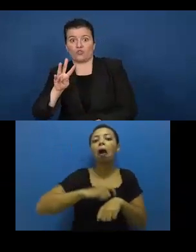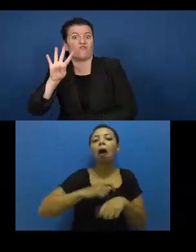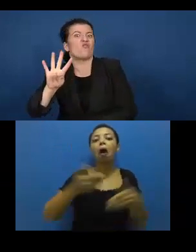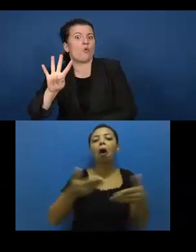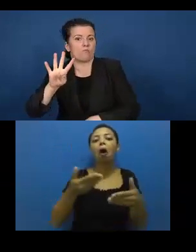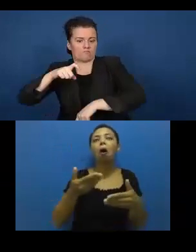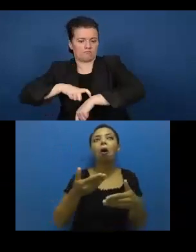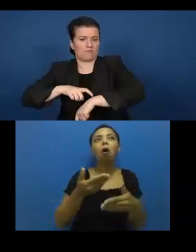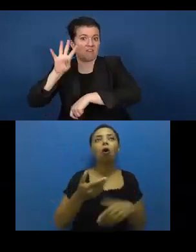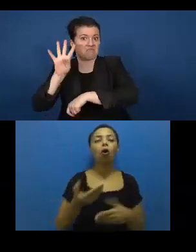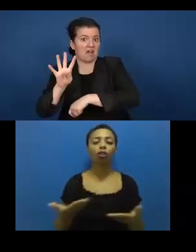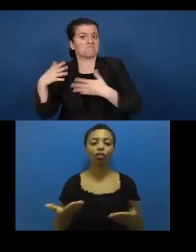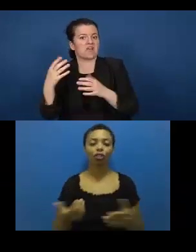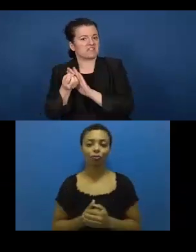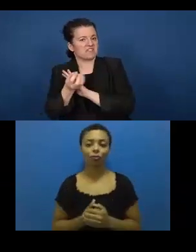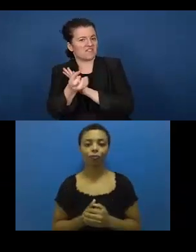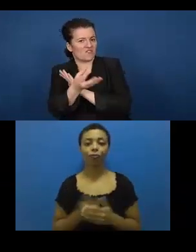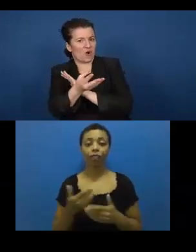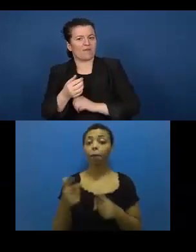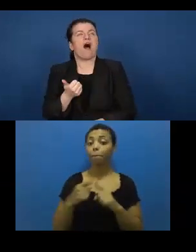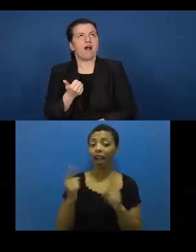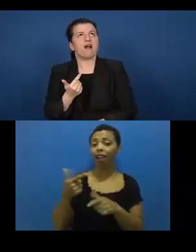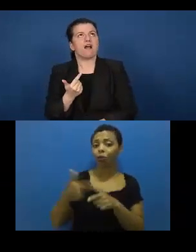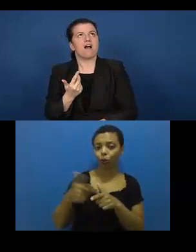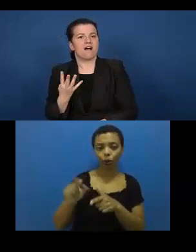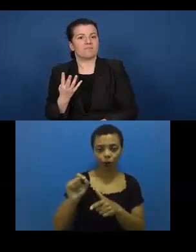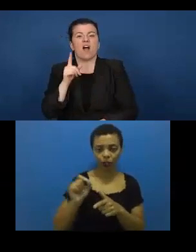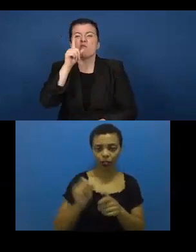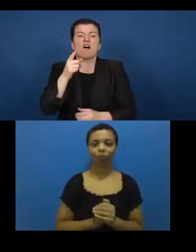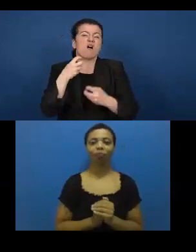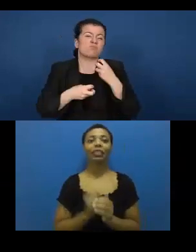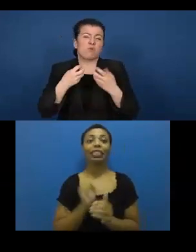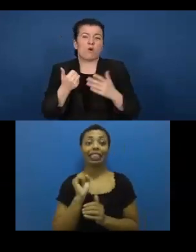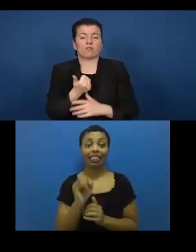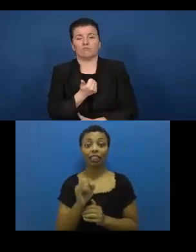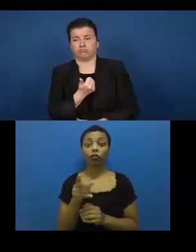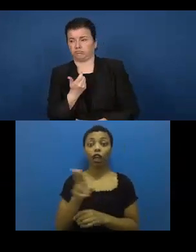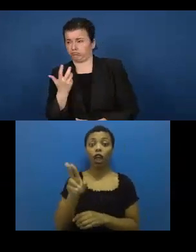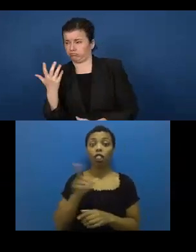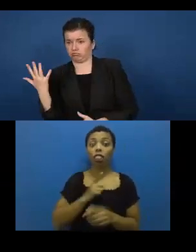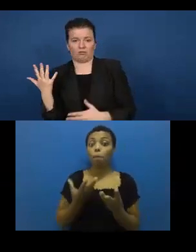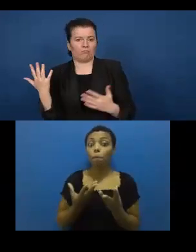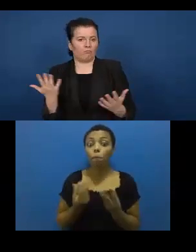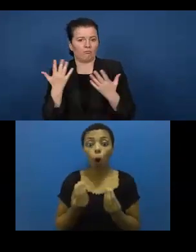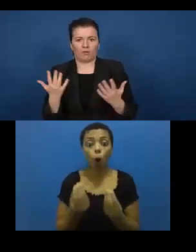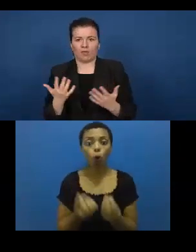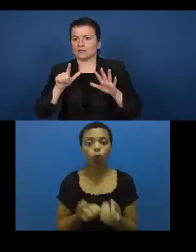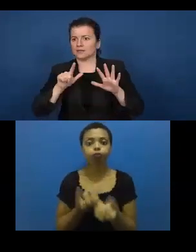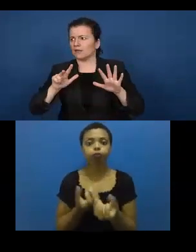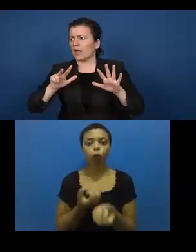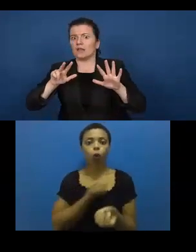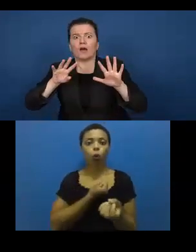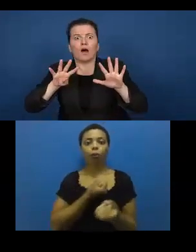The problem with this is that if you go up to larger numbers, so in instance 6, 7, 8,